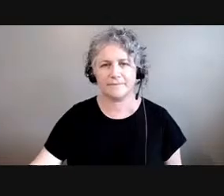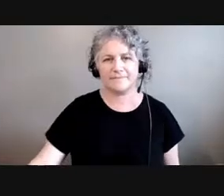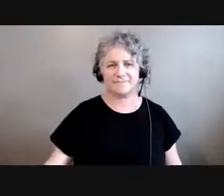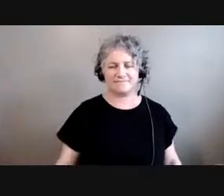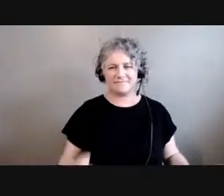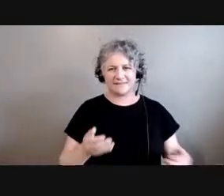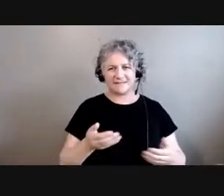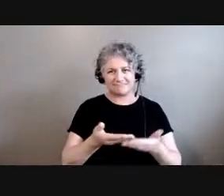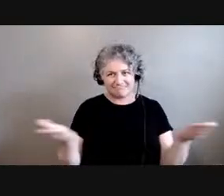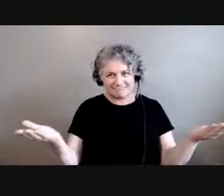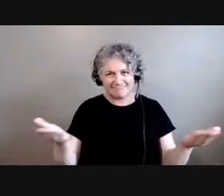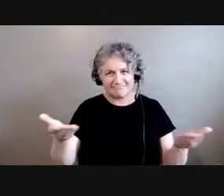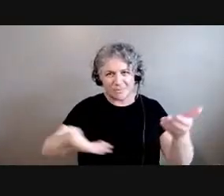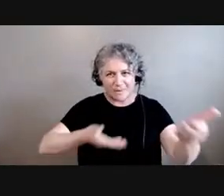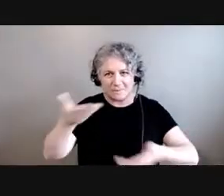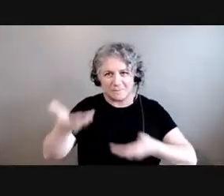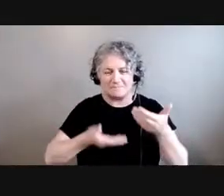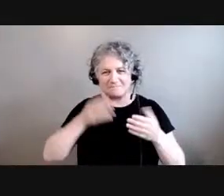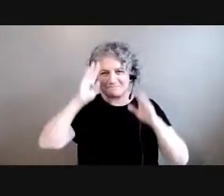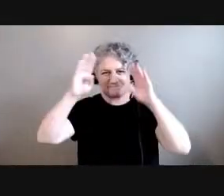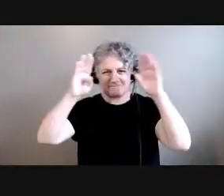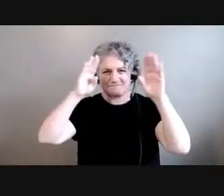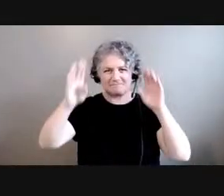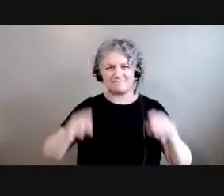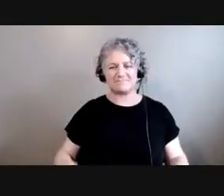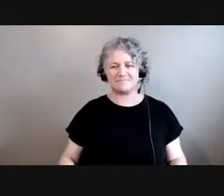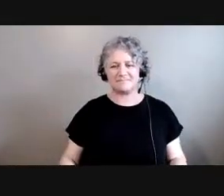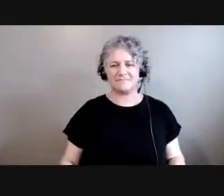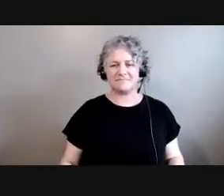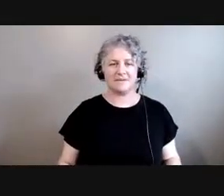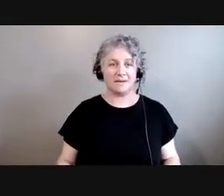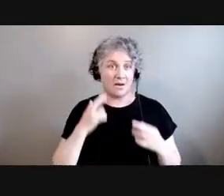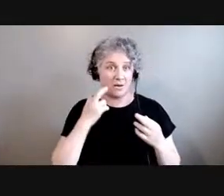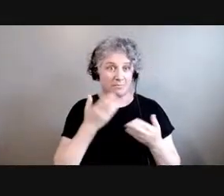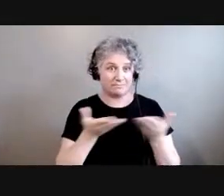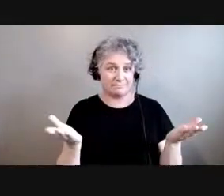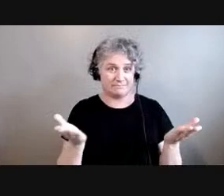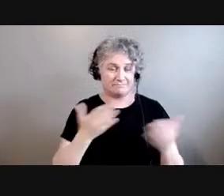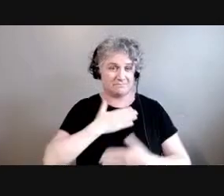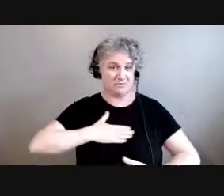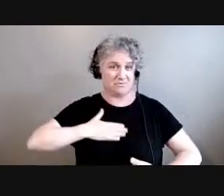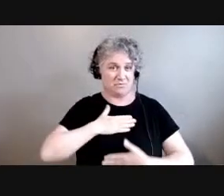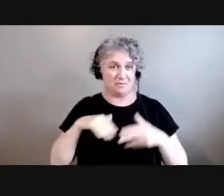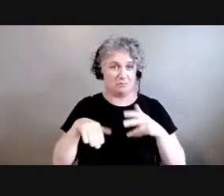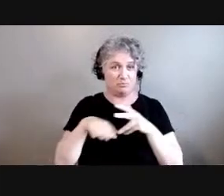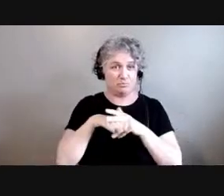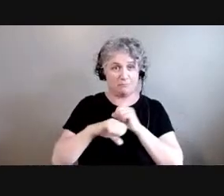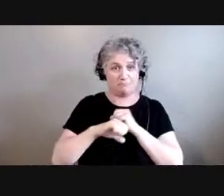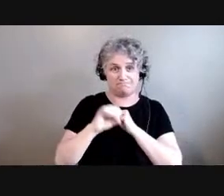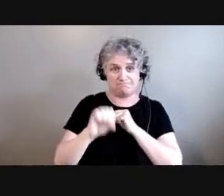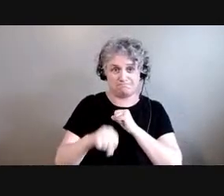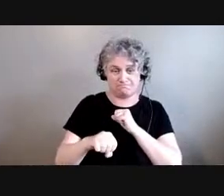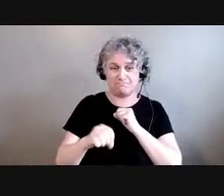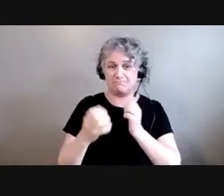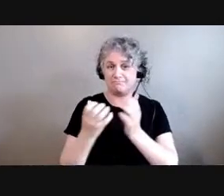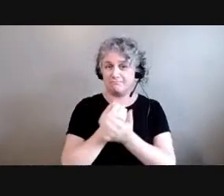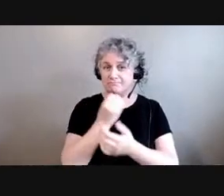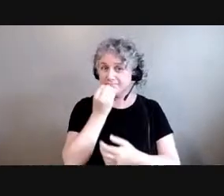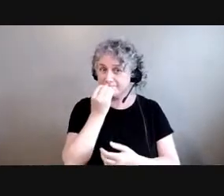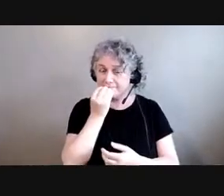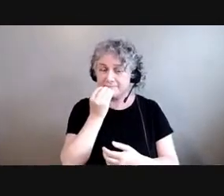Welcome back, everyone. We hope that everyone enjoyed an extended break to grab food or catch up